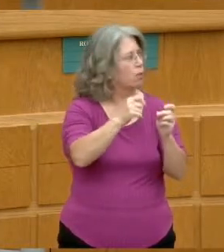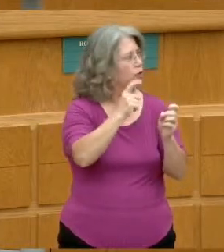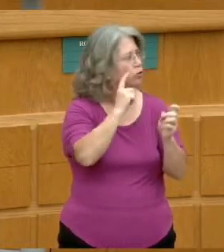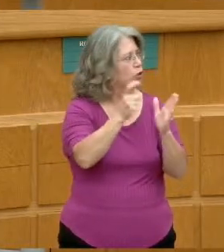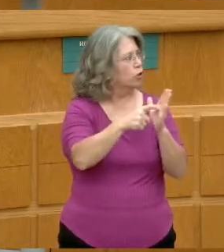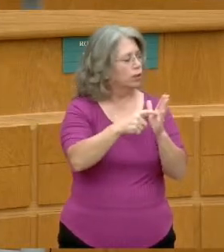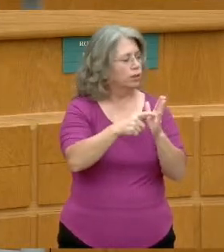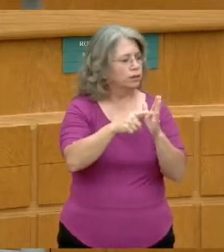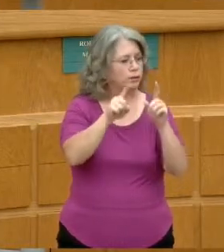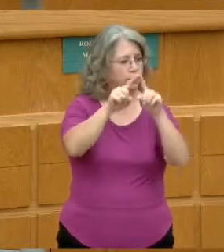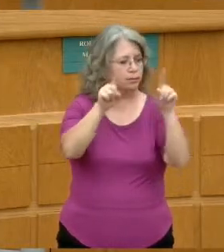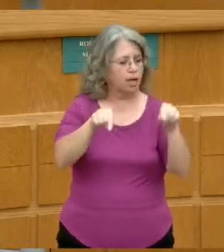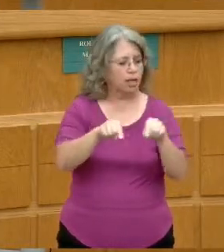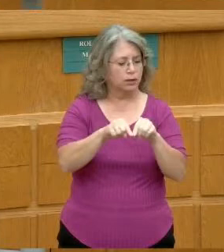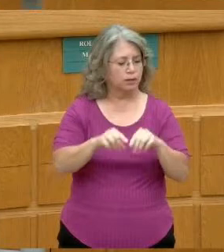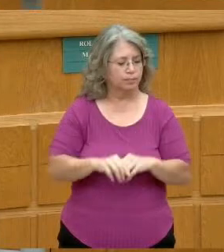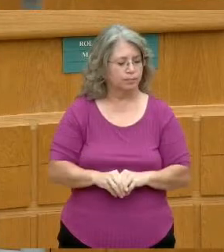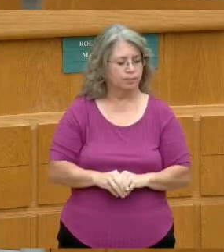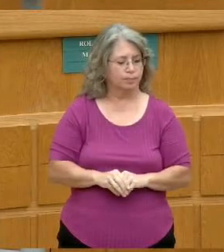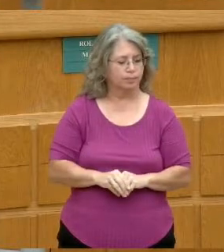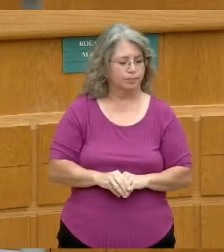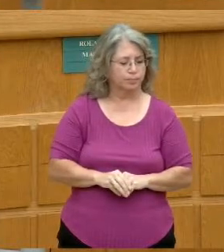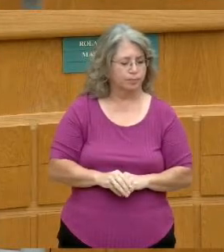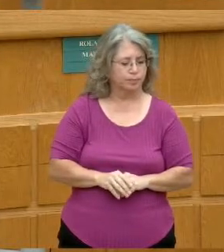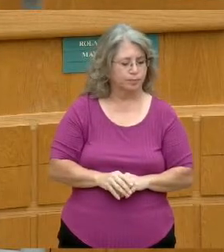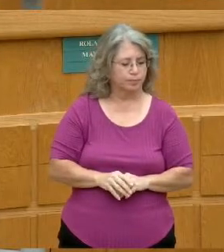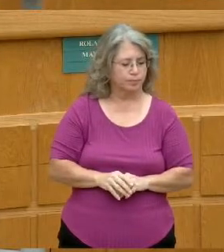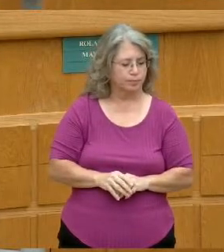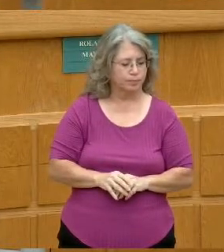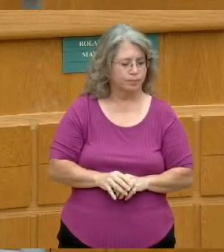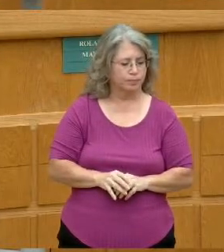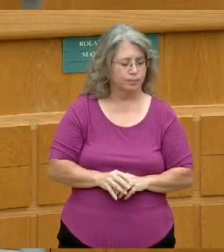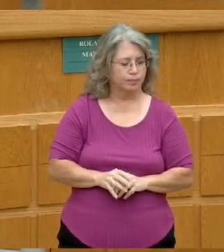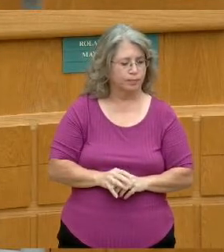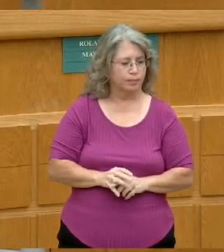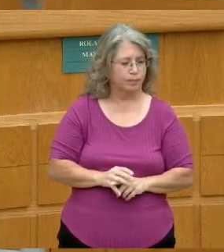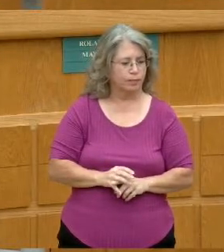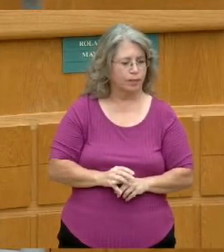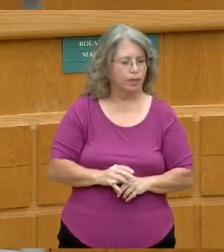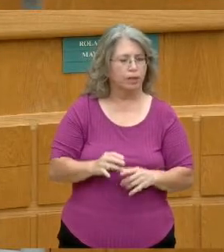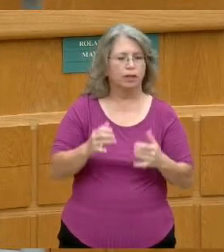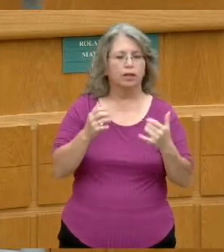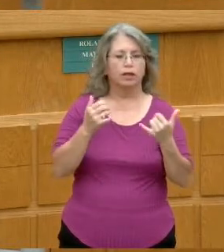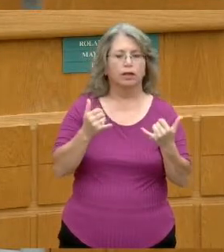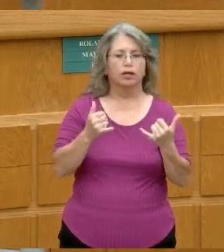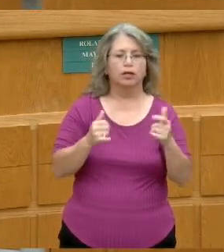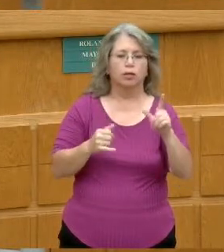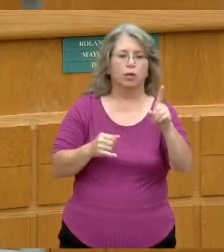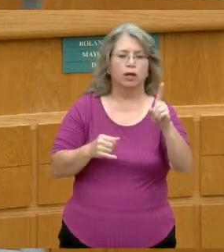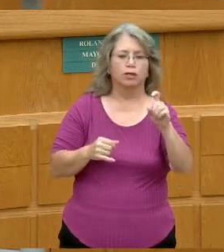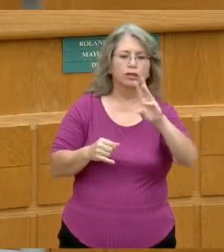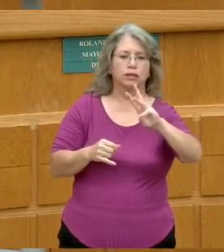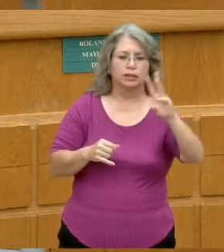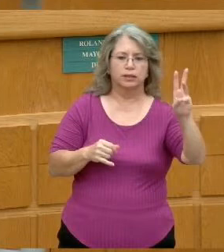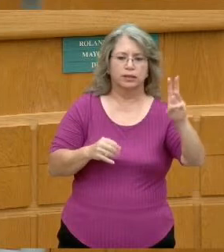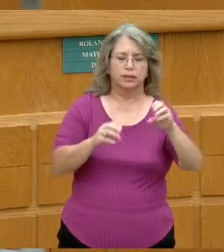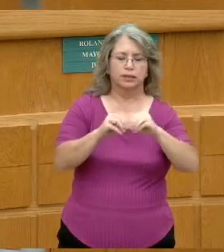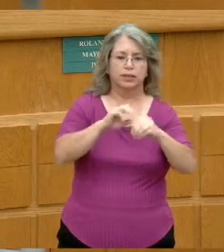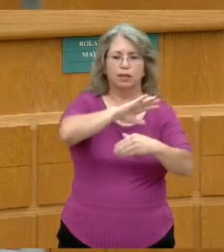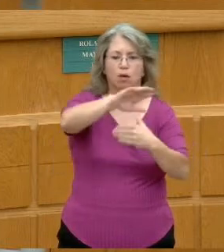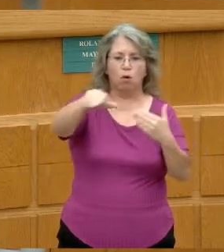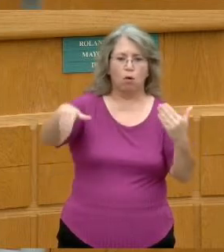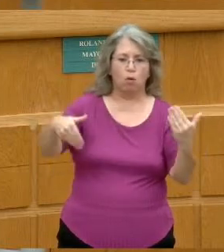area here in the upper corner. There's currently 166 cases in the whole Coastal Bend